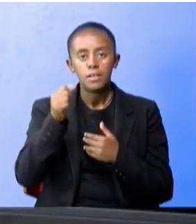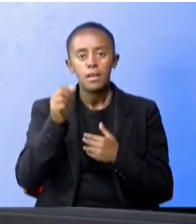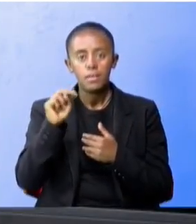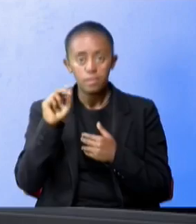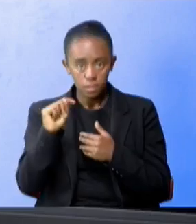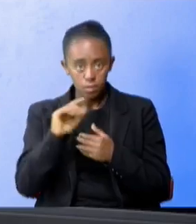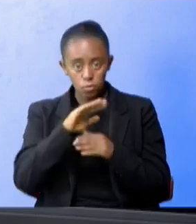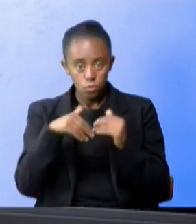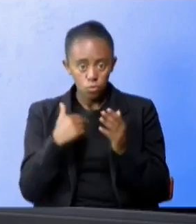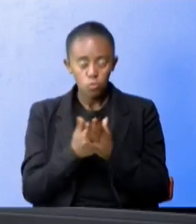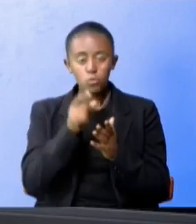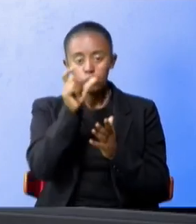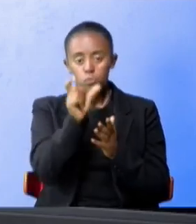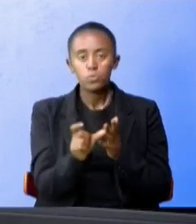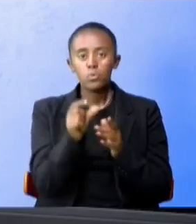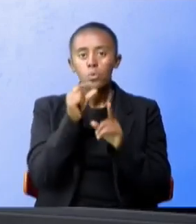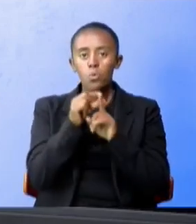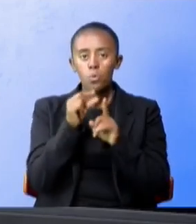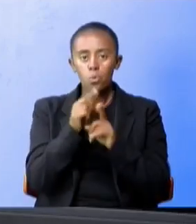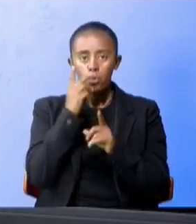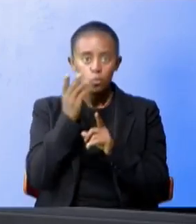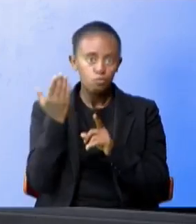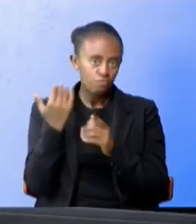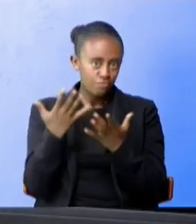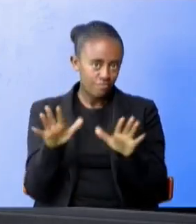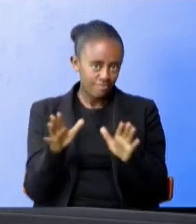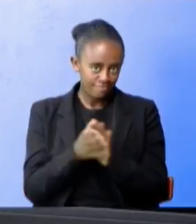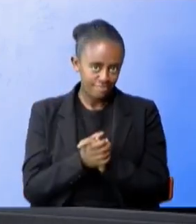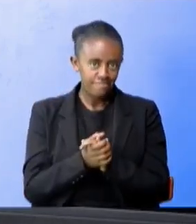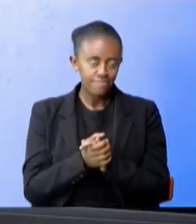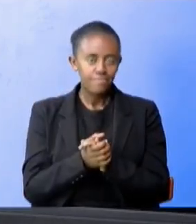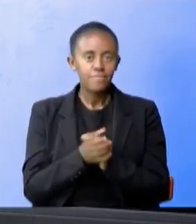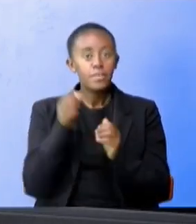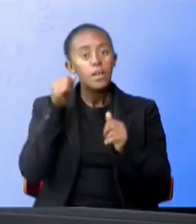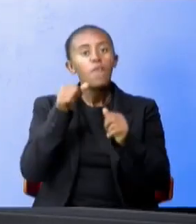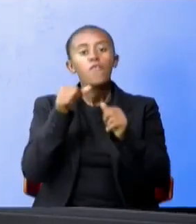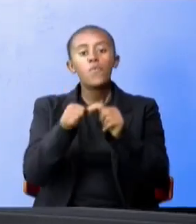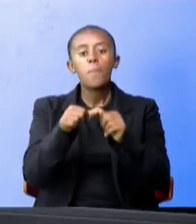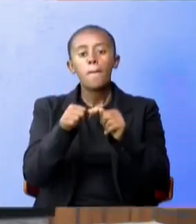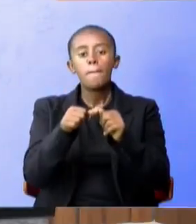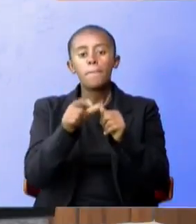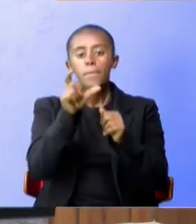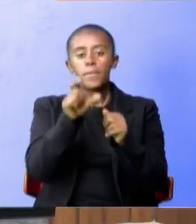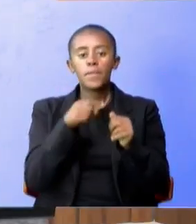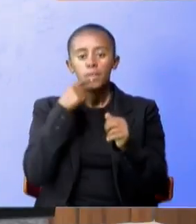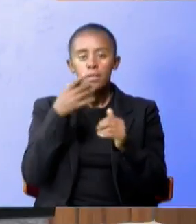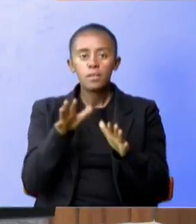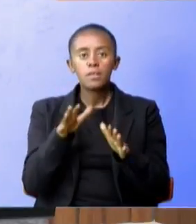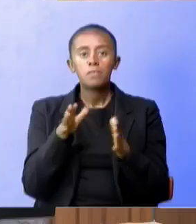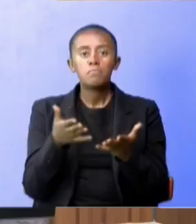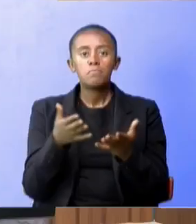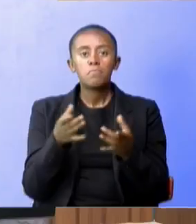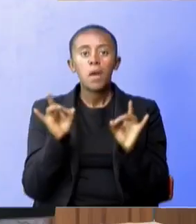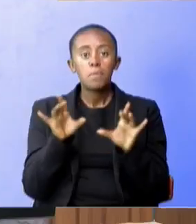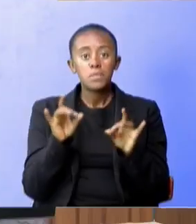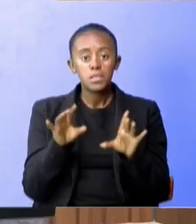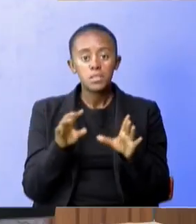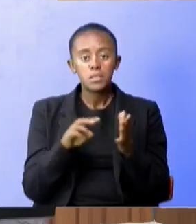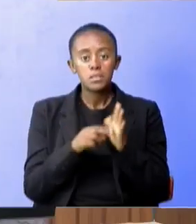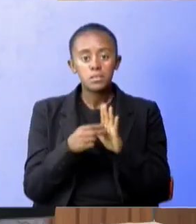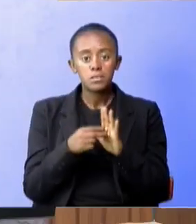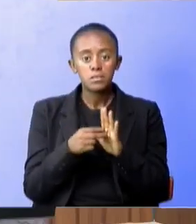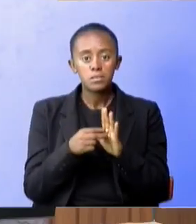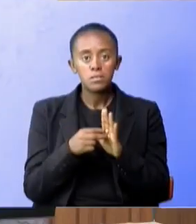These were all of the words that we saw last time. If you remember, we said absence means the